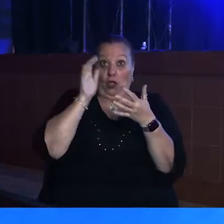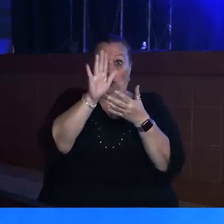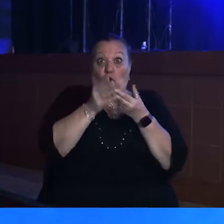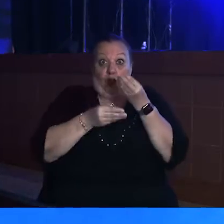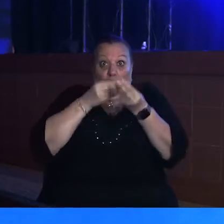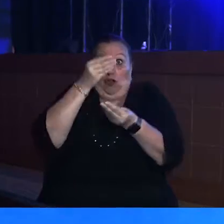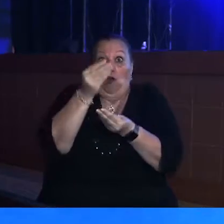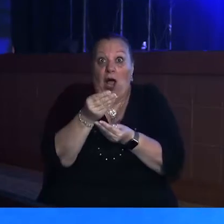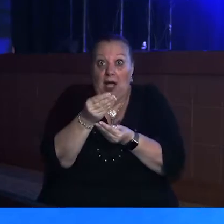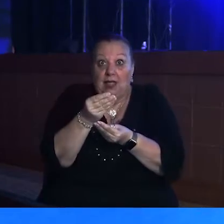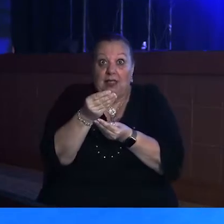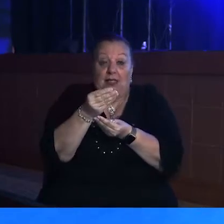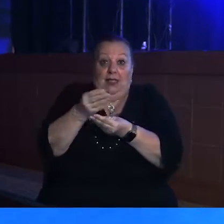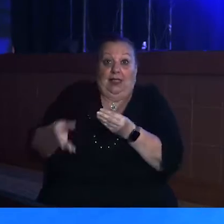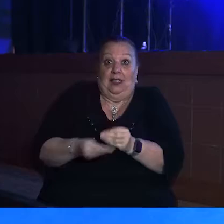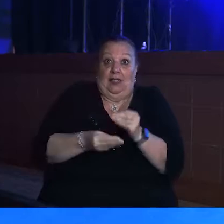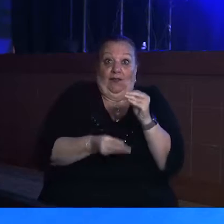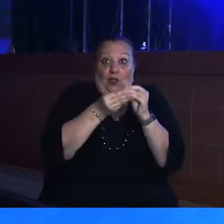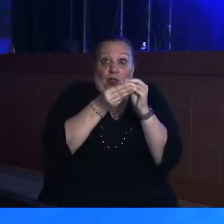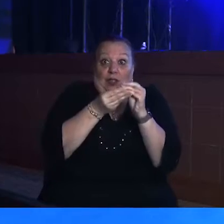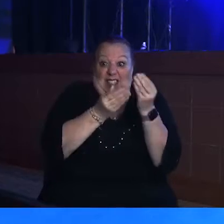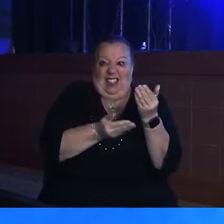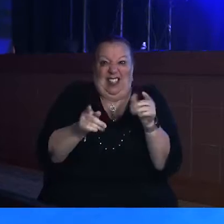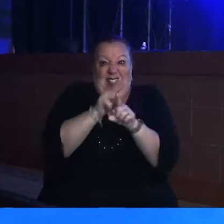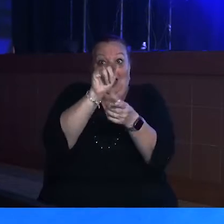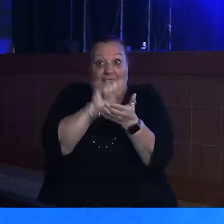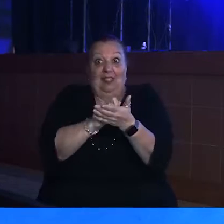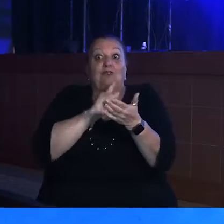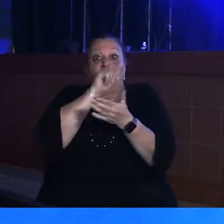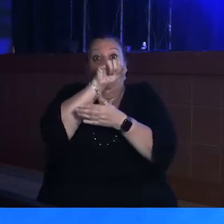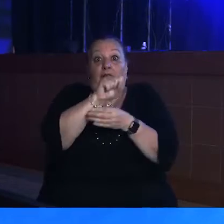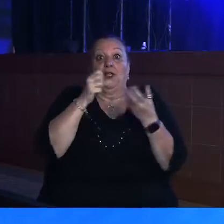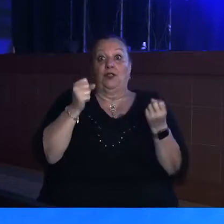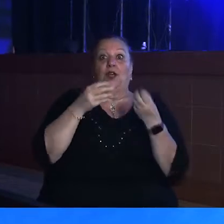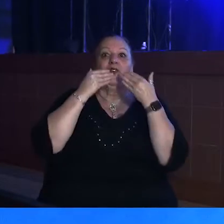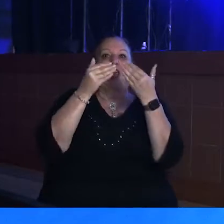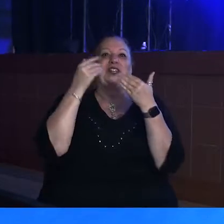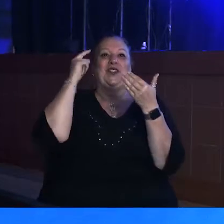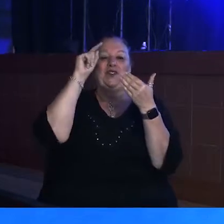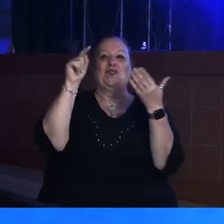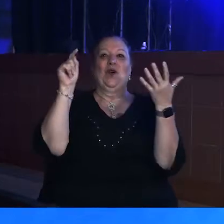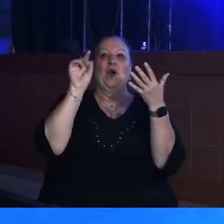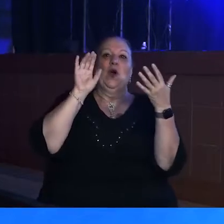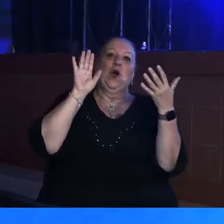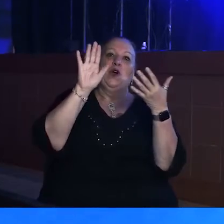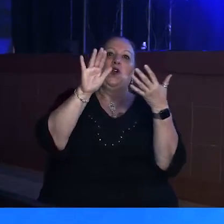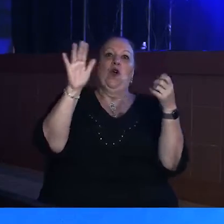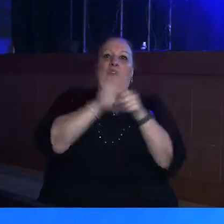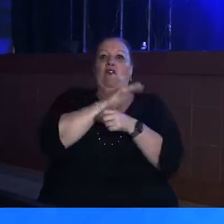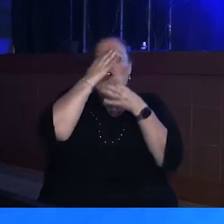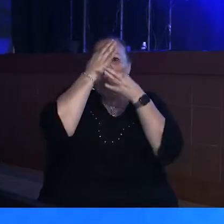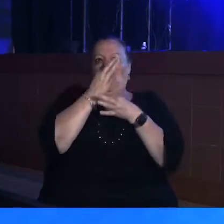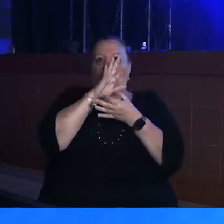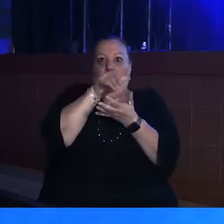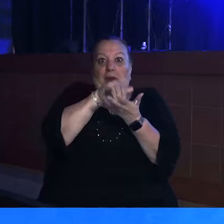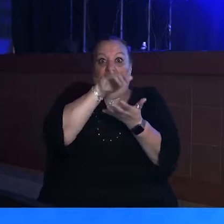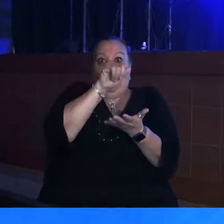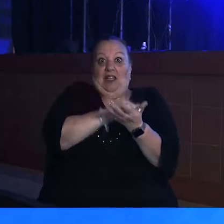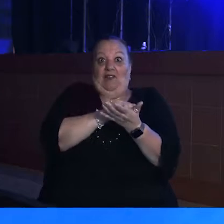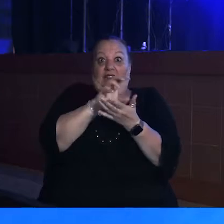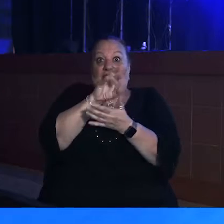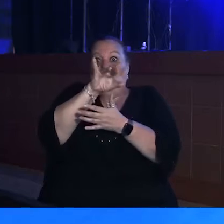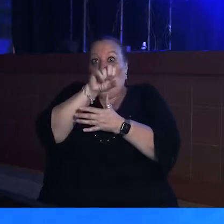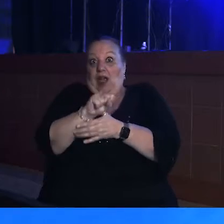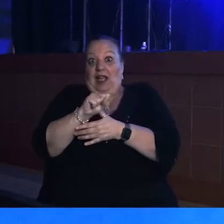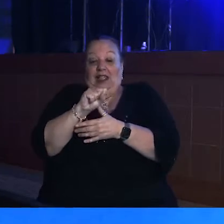is fueling initiatives like this. It really is. And so thank you for your faithfulness in the midst of this crisis, this pandemic that